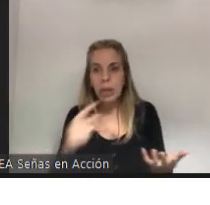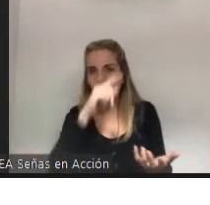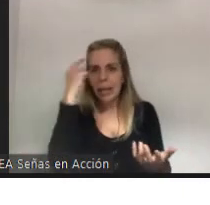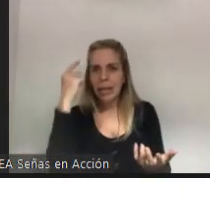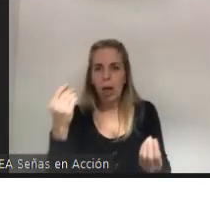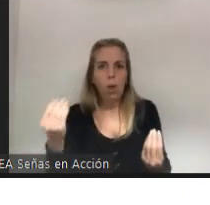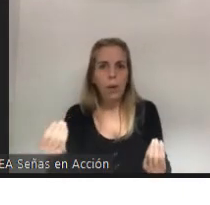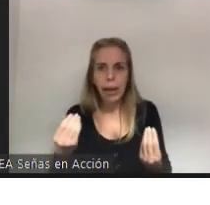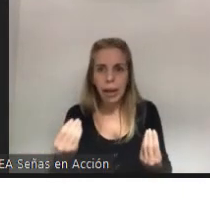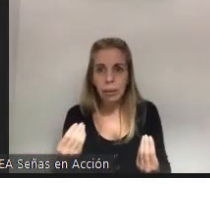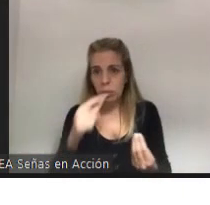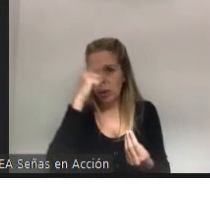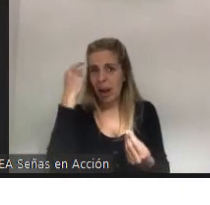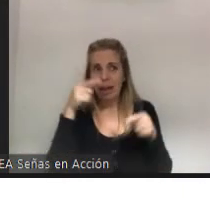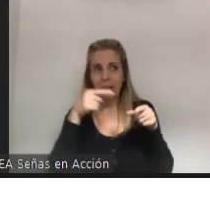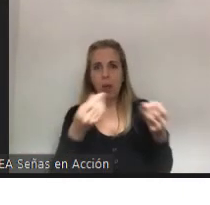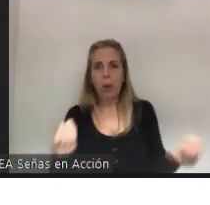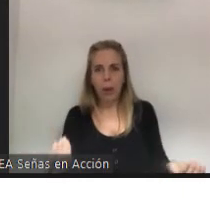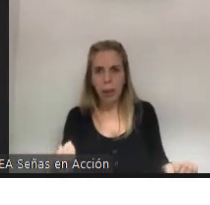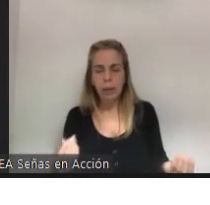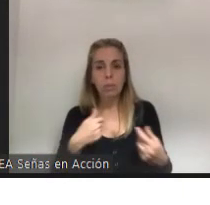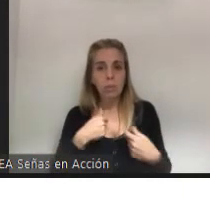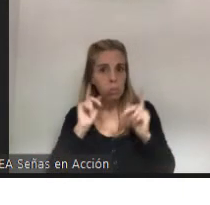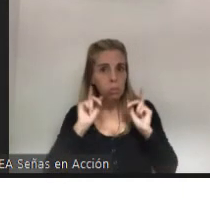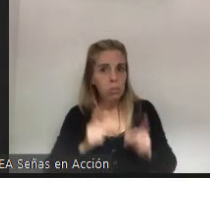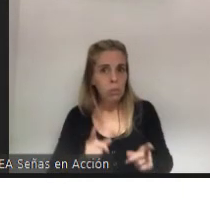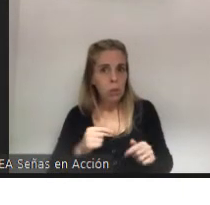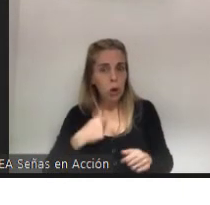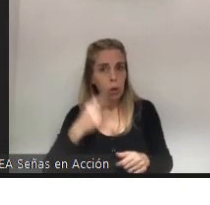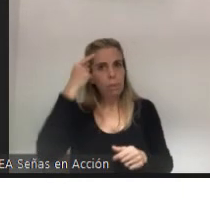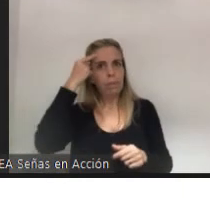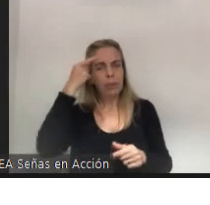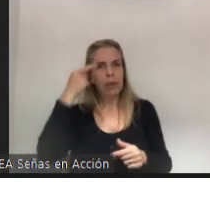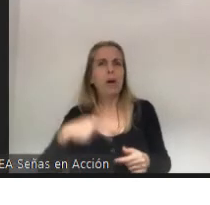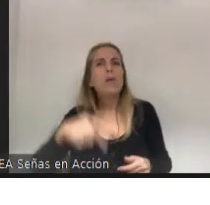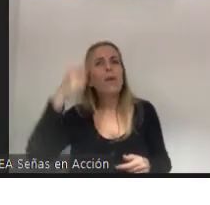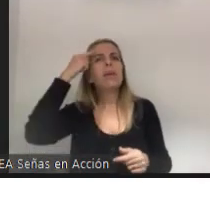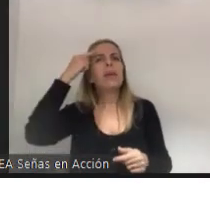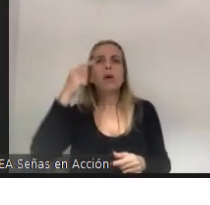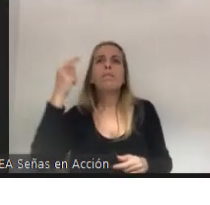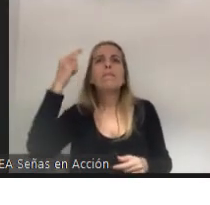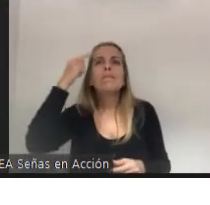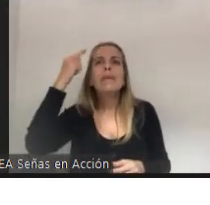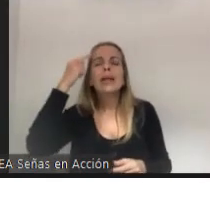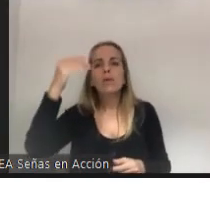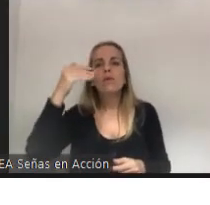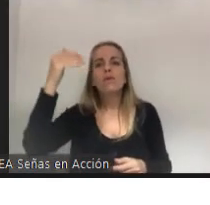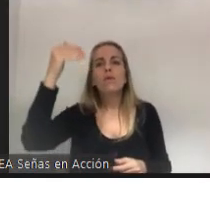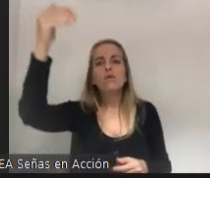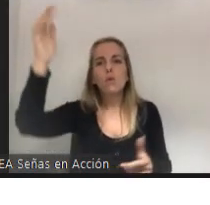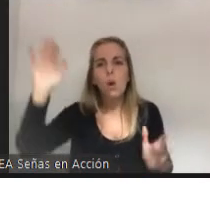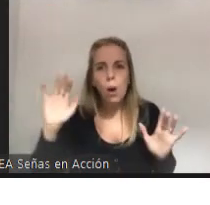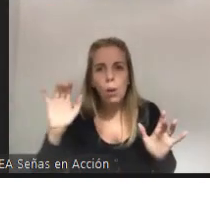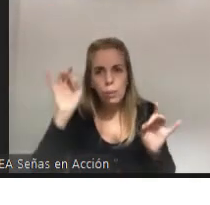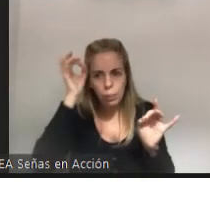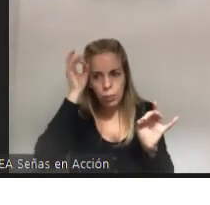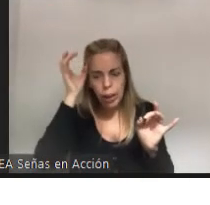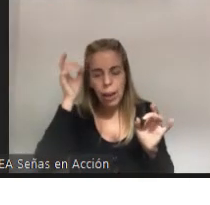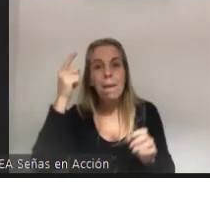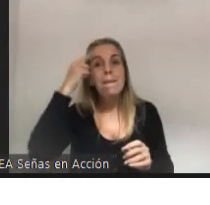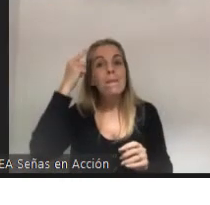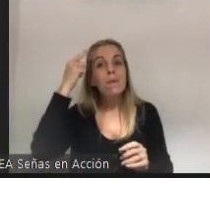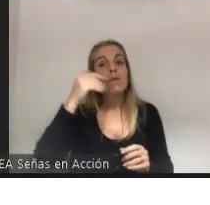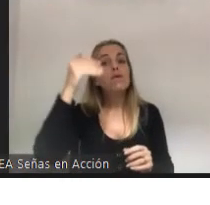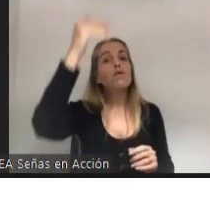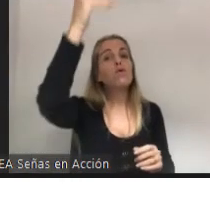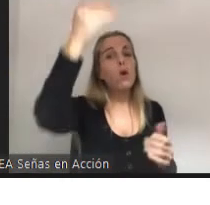is the state after all? I'm of those who think that when I think about wishable futures, or when I think